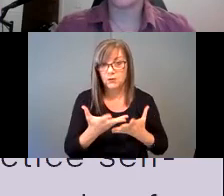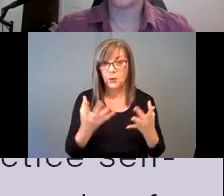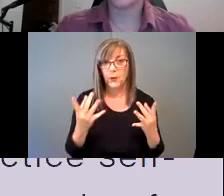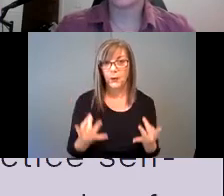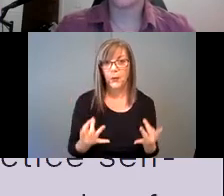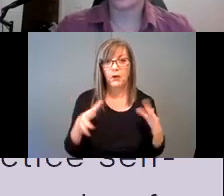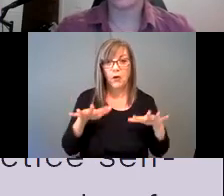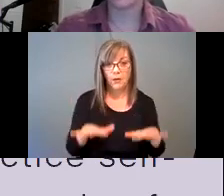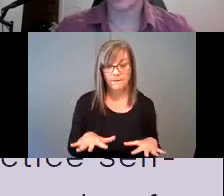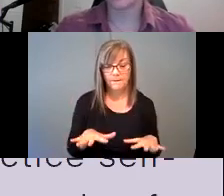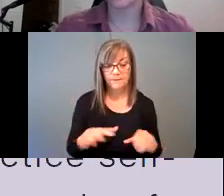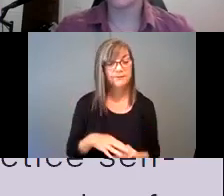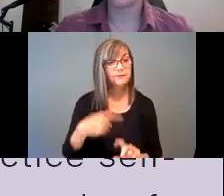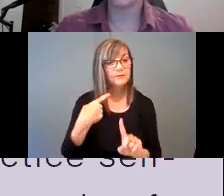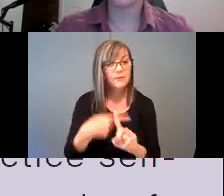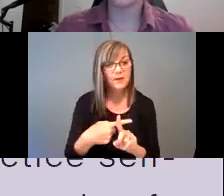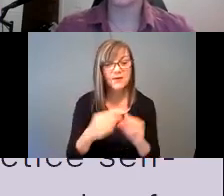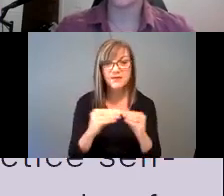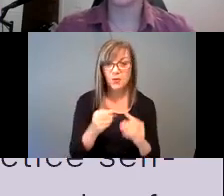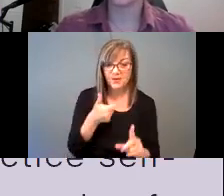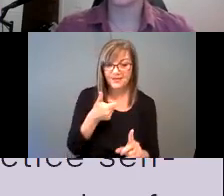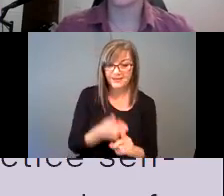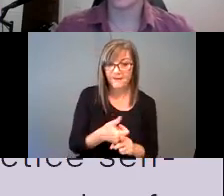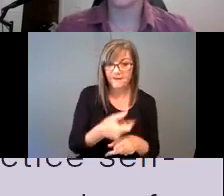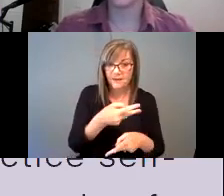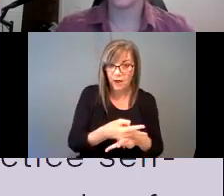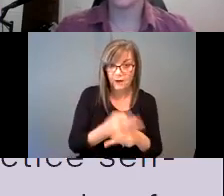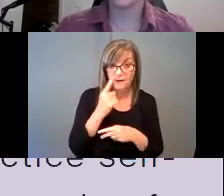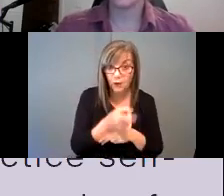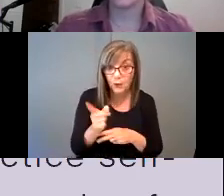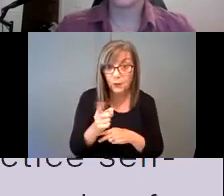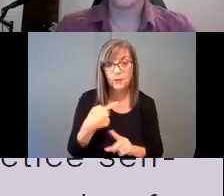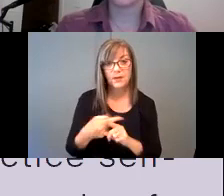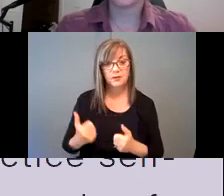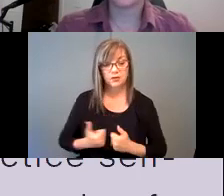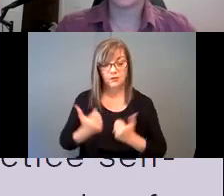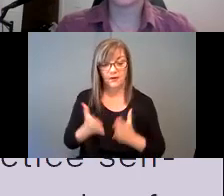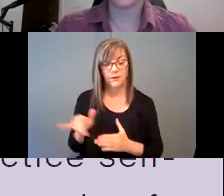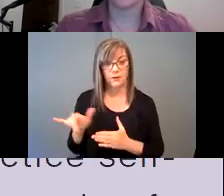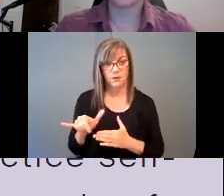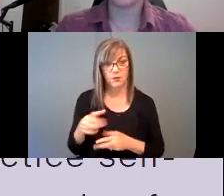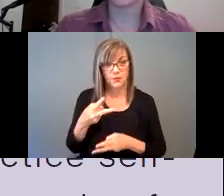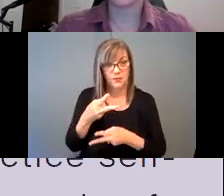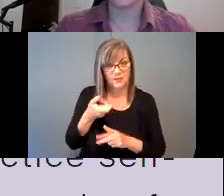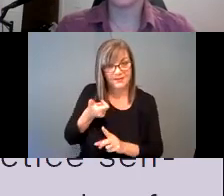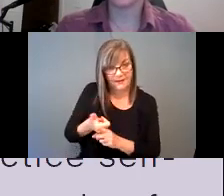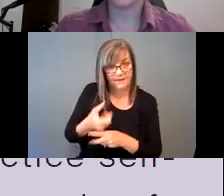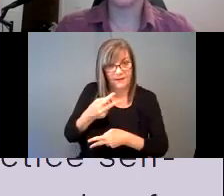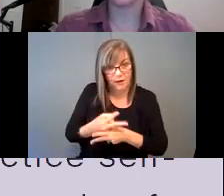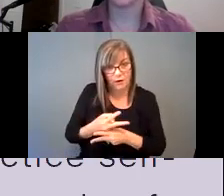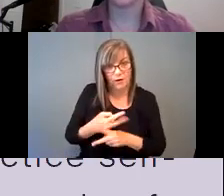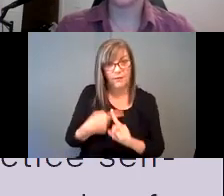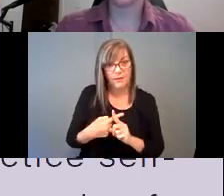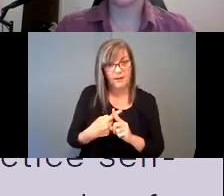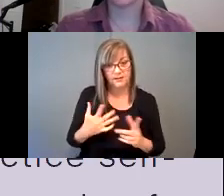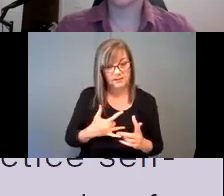more generally self-care and compassion, both for yourself and survivors. And then also, I think it's really important, this piece